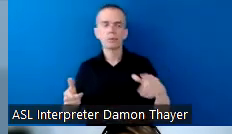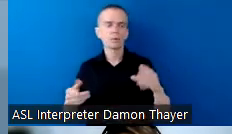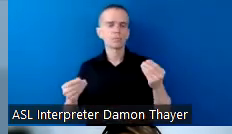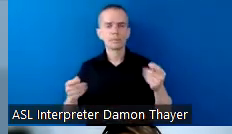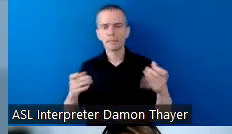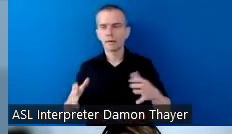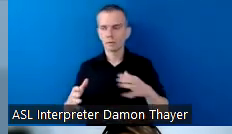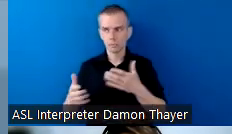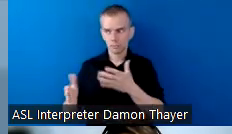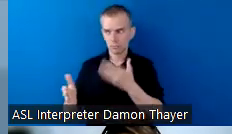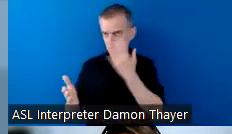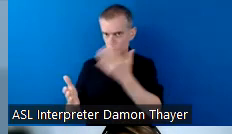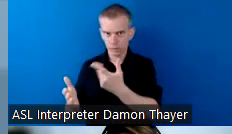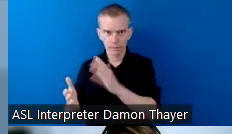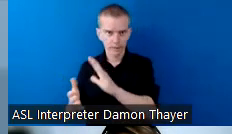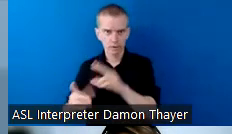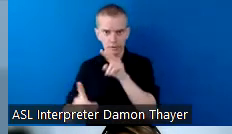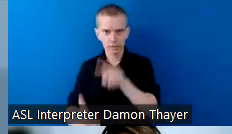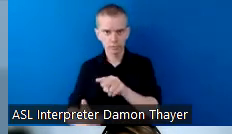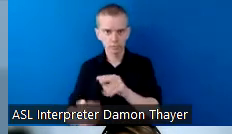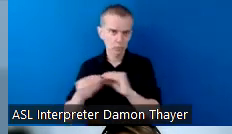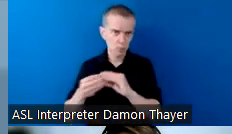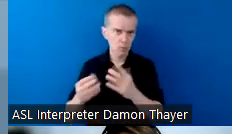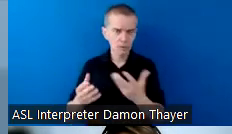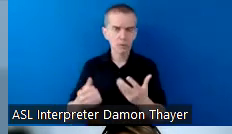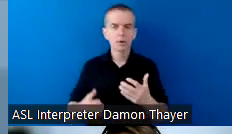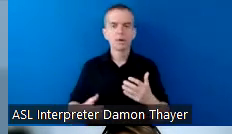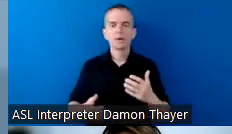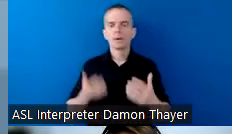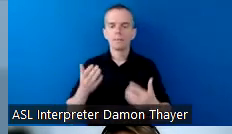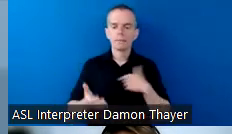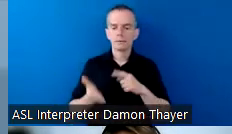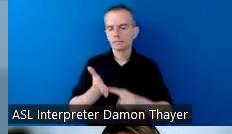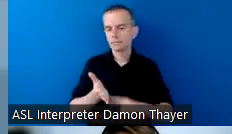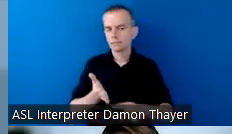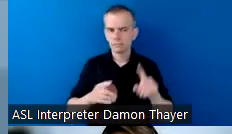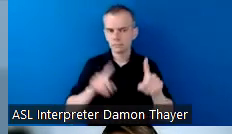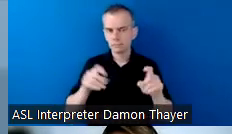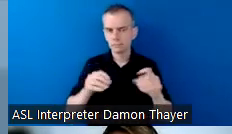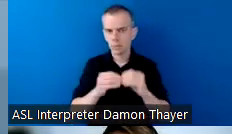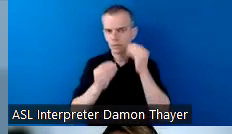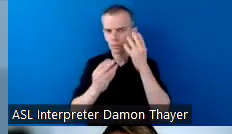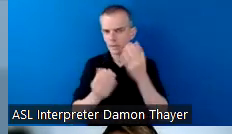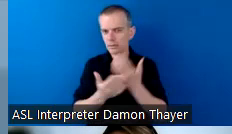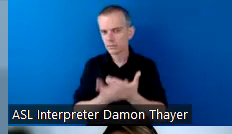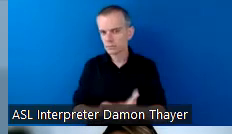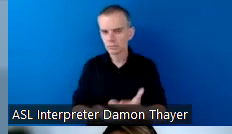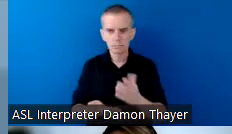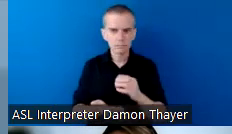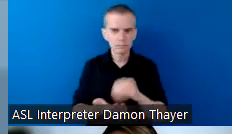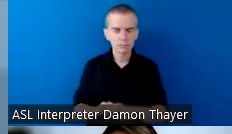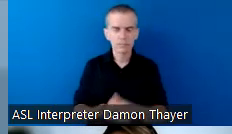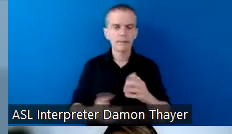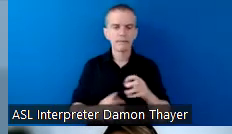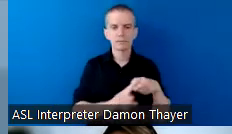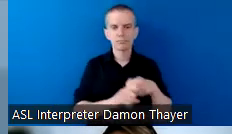to us with their side of the story. We may request additional information, documentation. We may interview people.